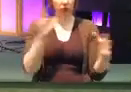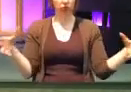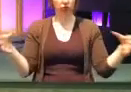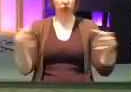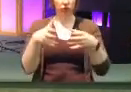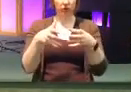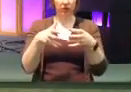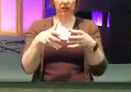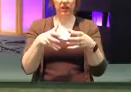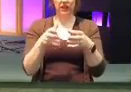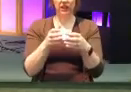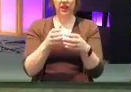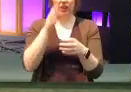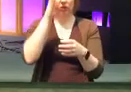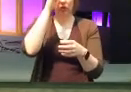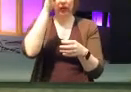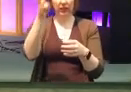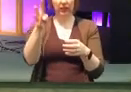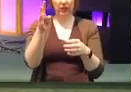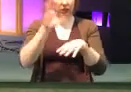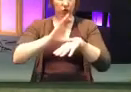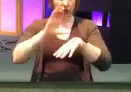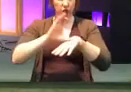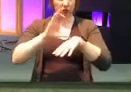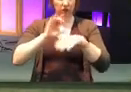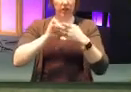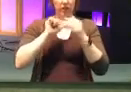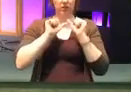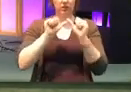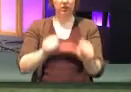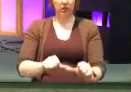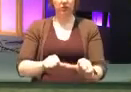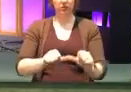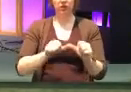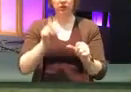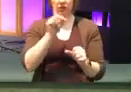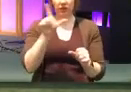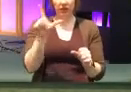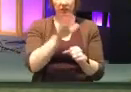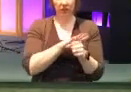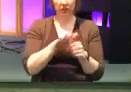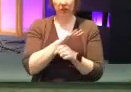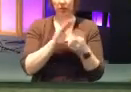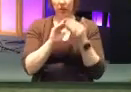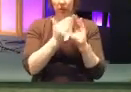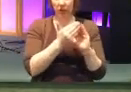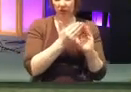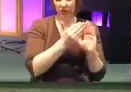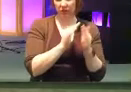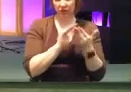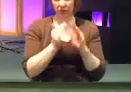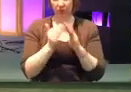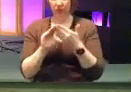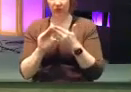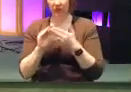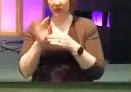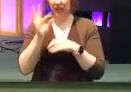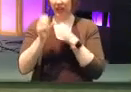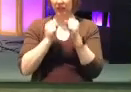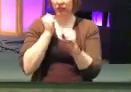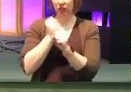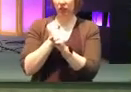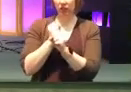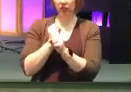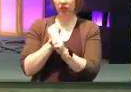and formed a church that continued on in the Devil's Lake community. Over the last 90 years,